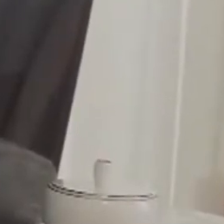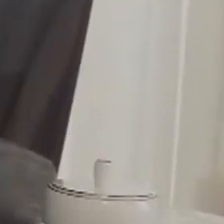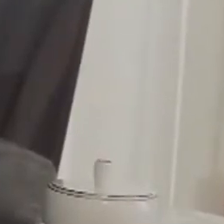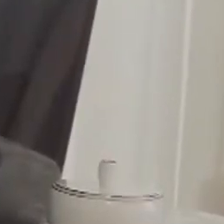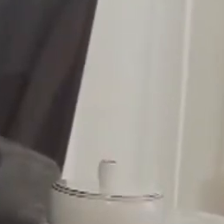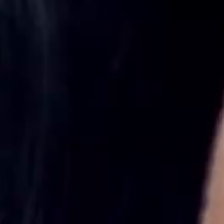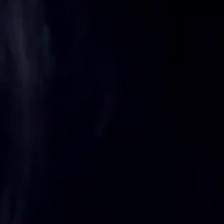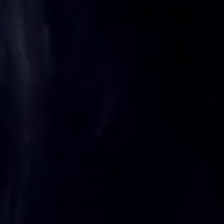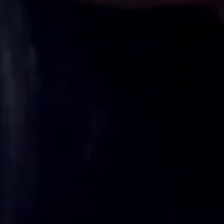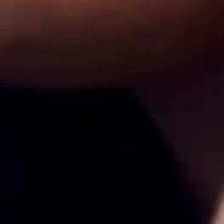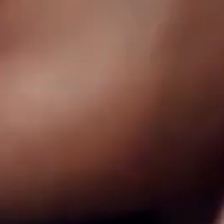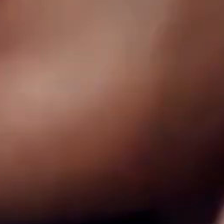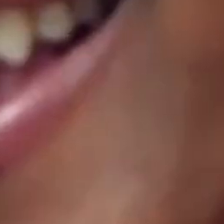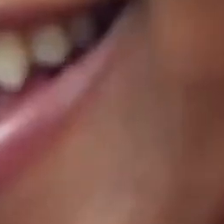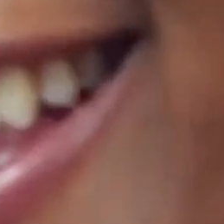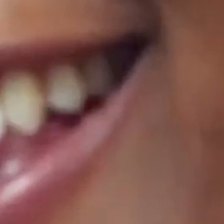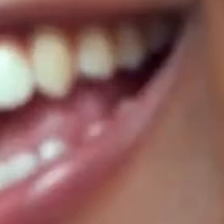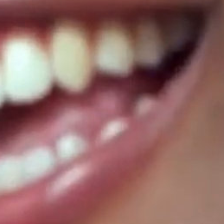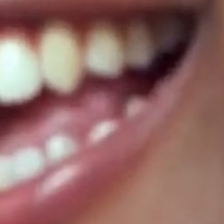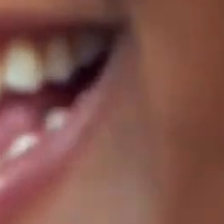ungekwatana,